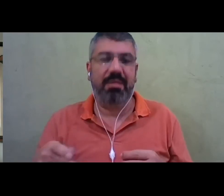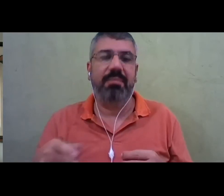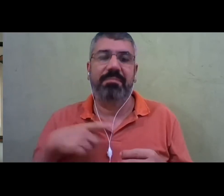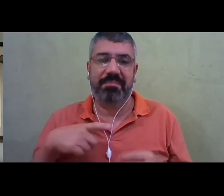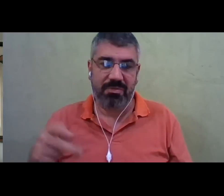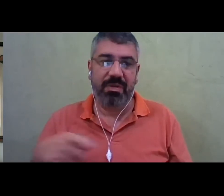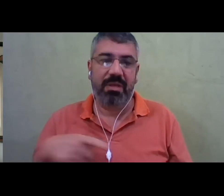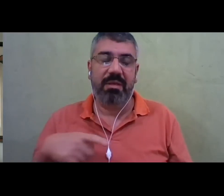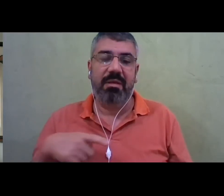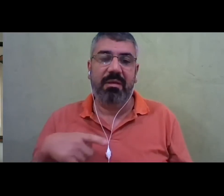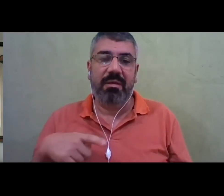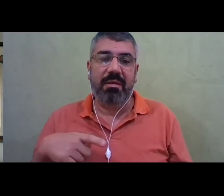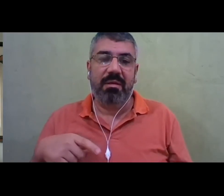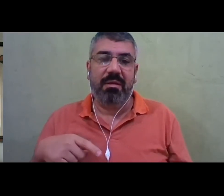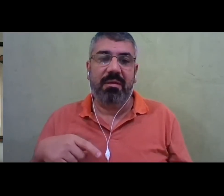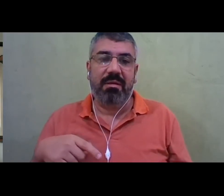You have to do your best with that, yeah?